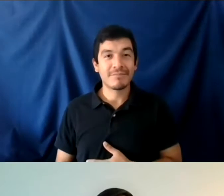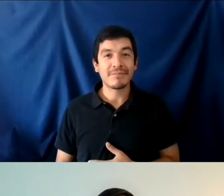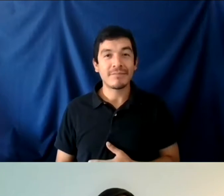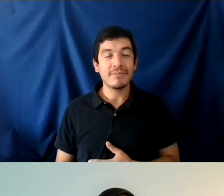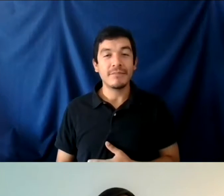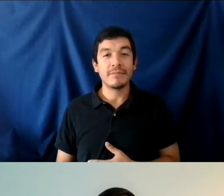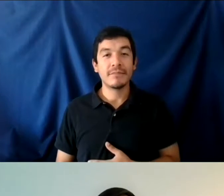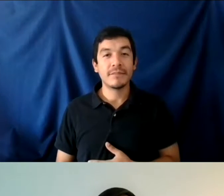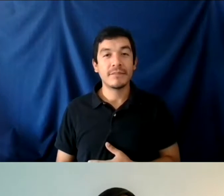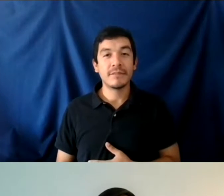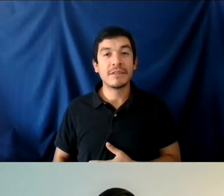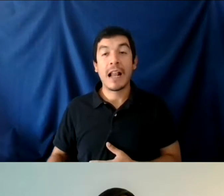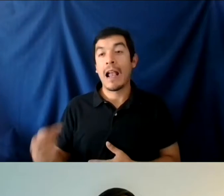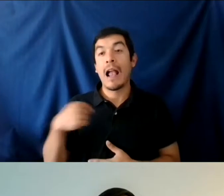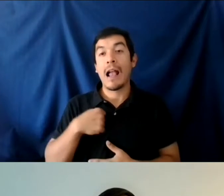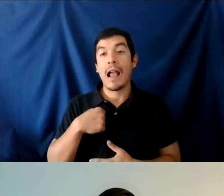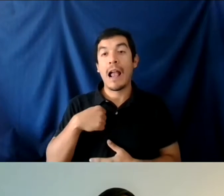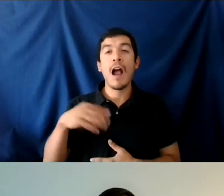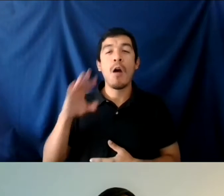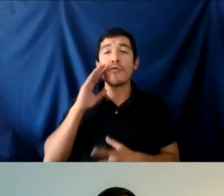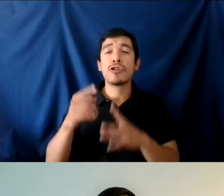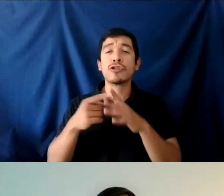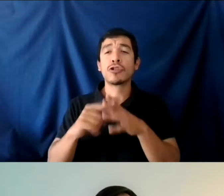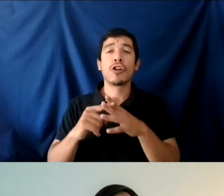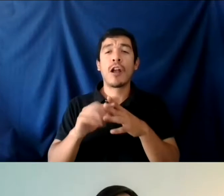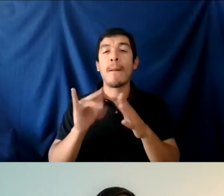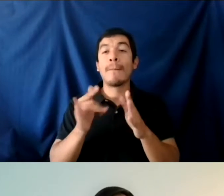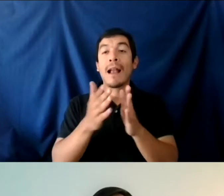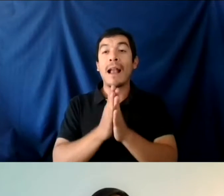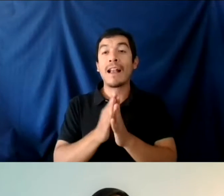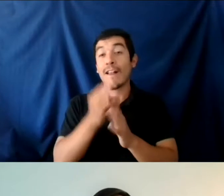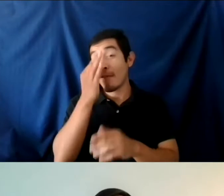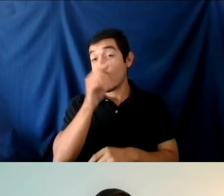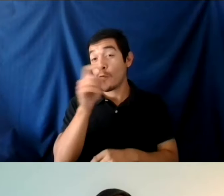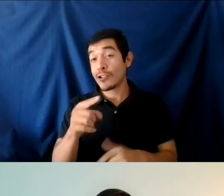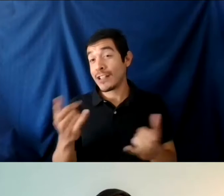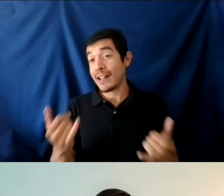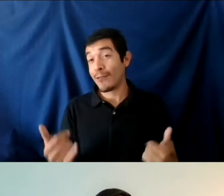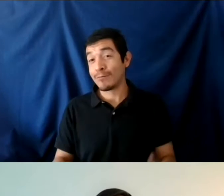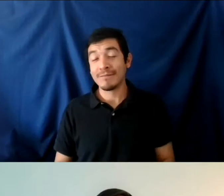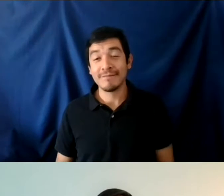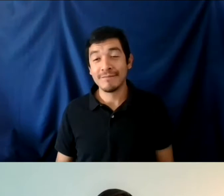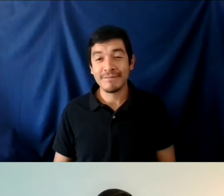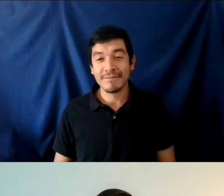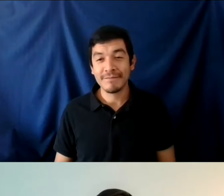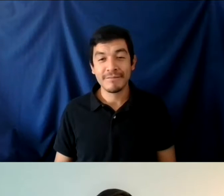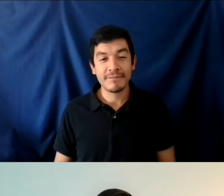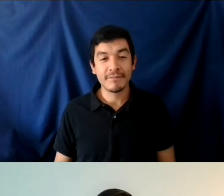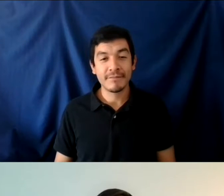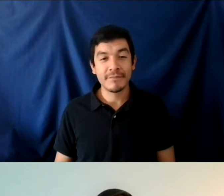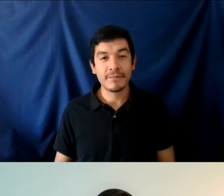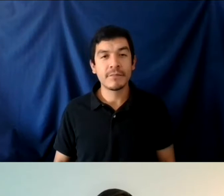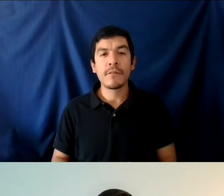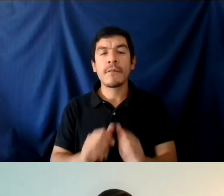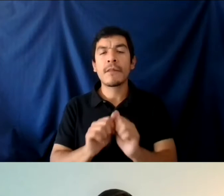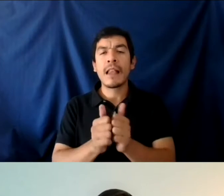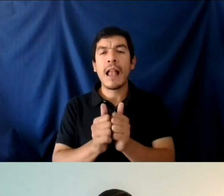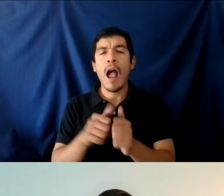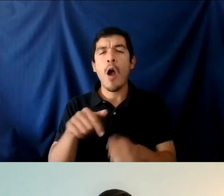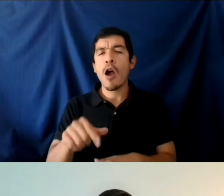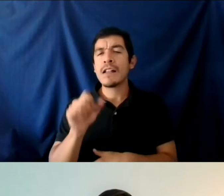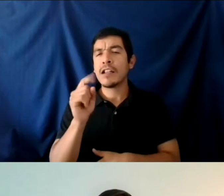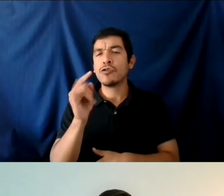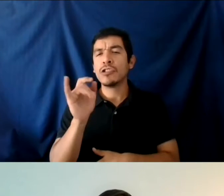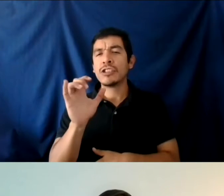So I'm just going to start by asking some of the questions we have. So how does the strategic